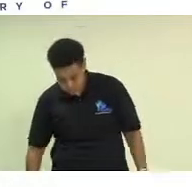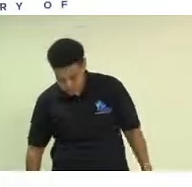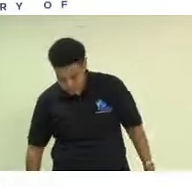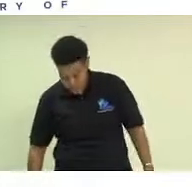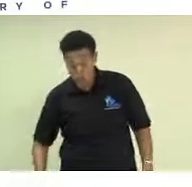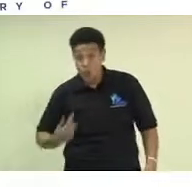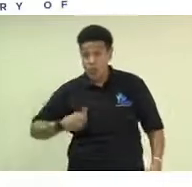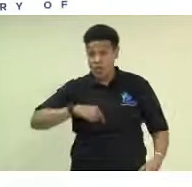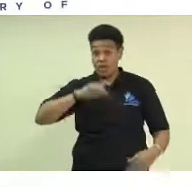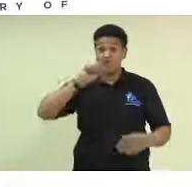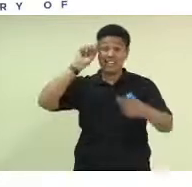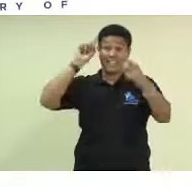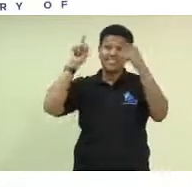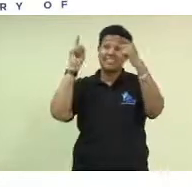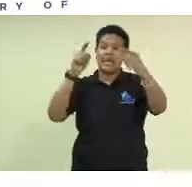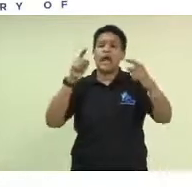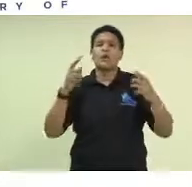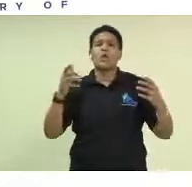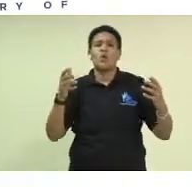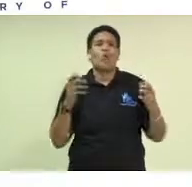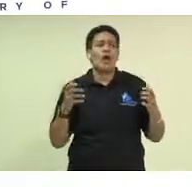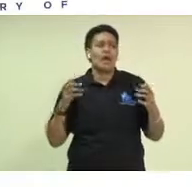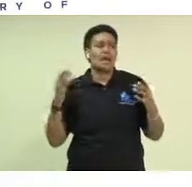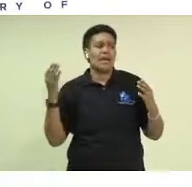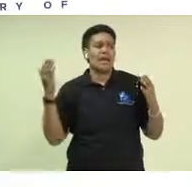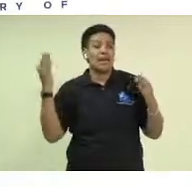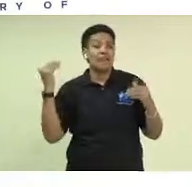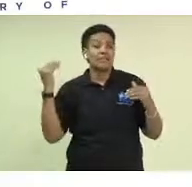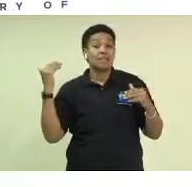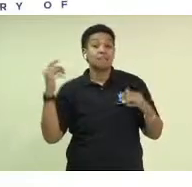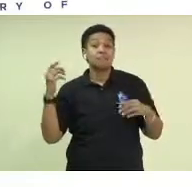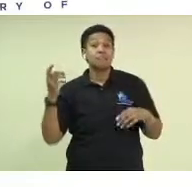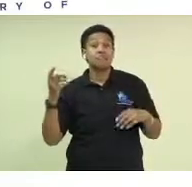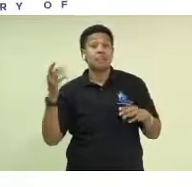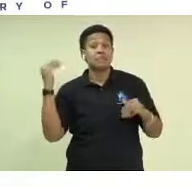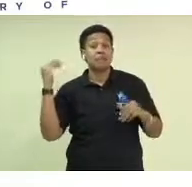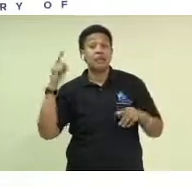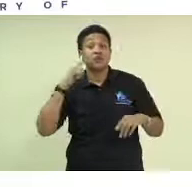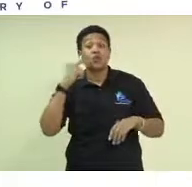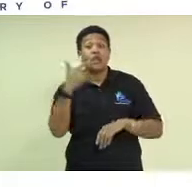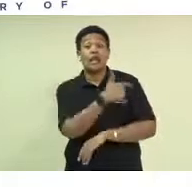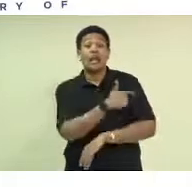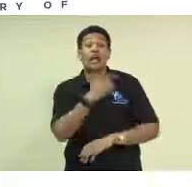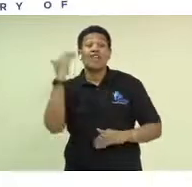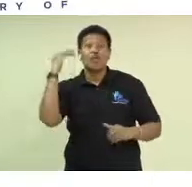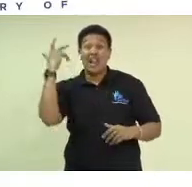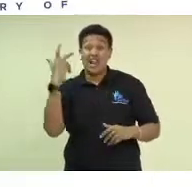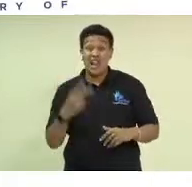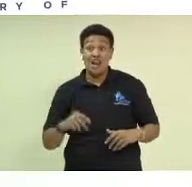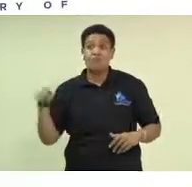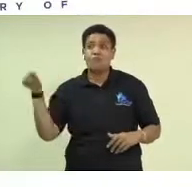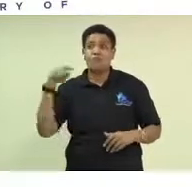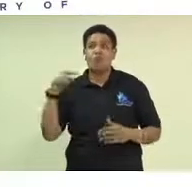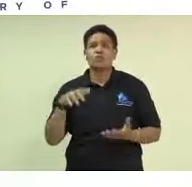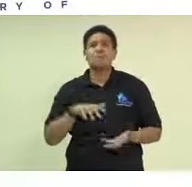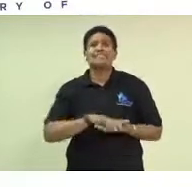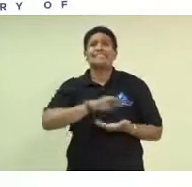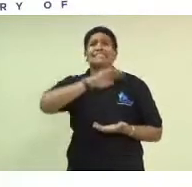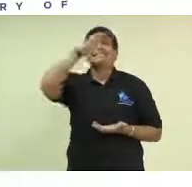are targeting or attempting to inoculate, assuming the arrivals of those